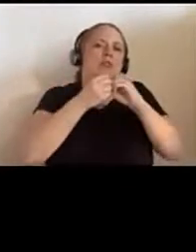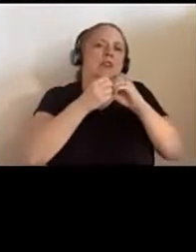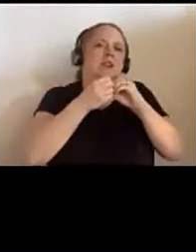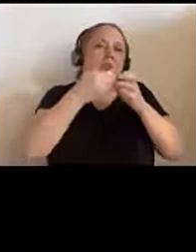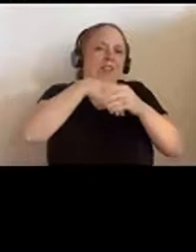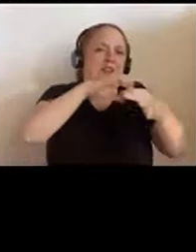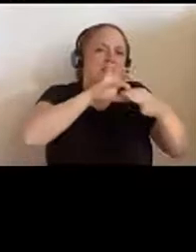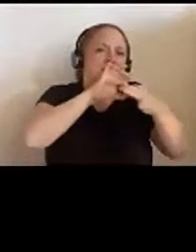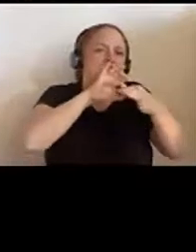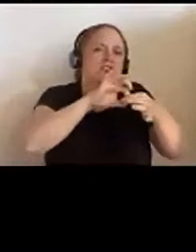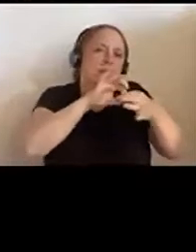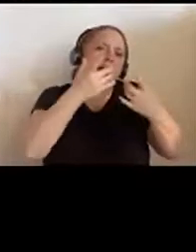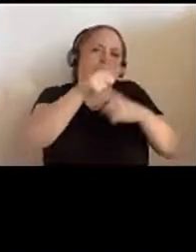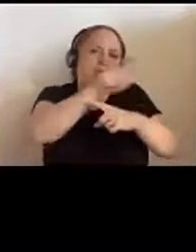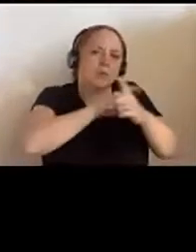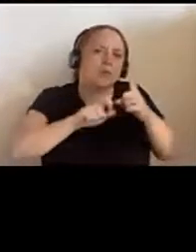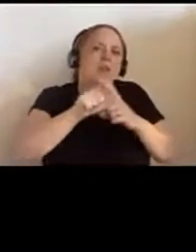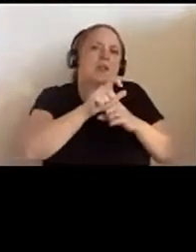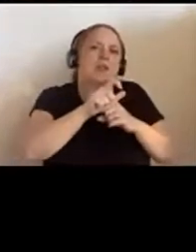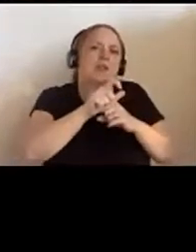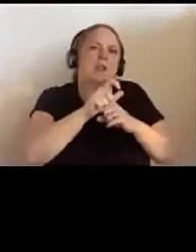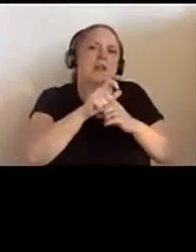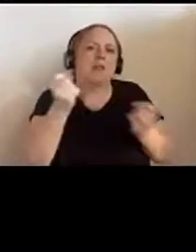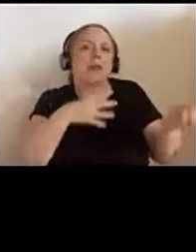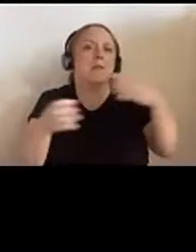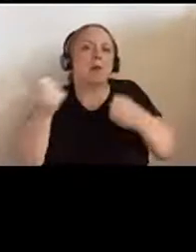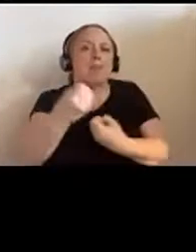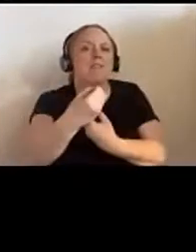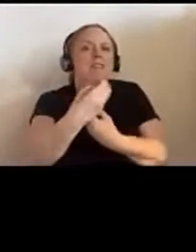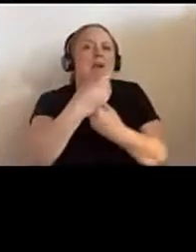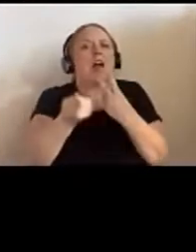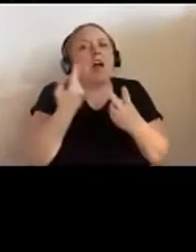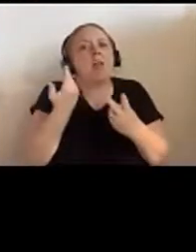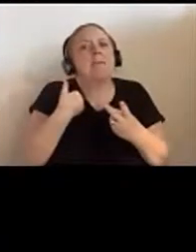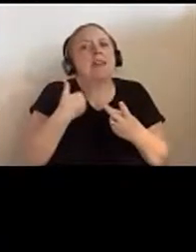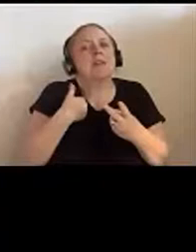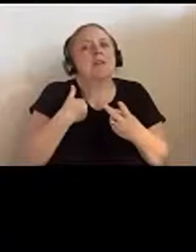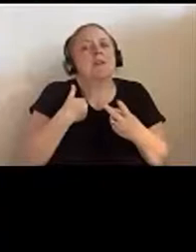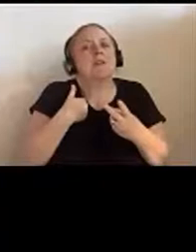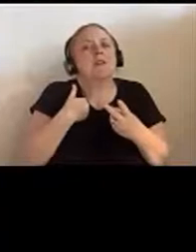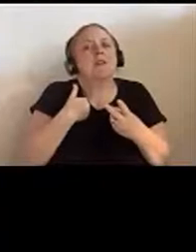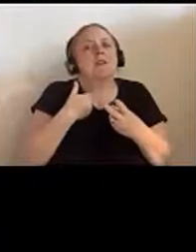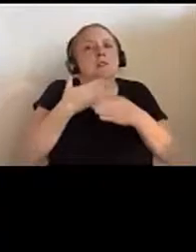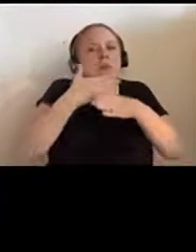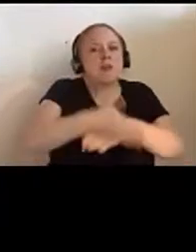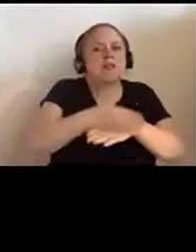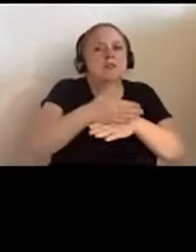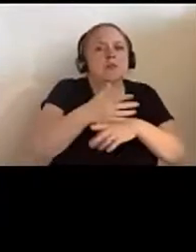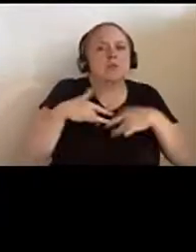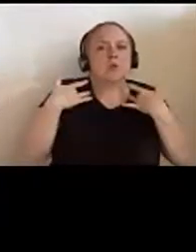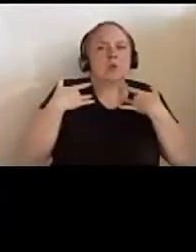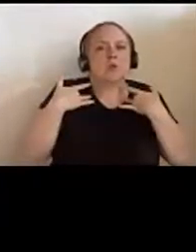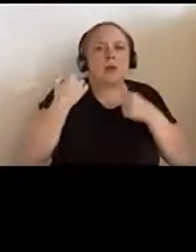a community, and even if it's just with the input and the feedback of the other people. From a practical point of view, I'm making